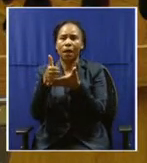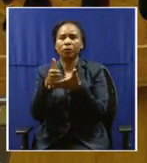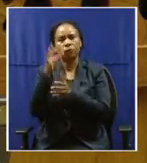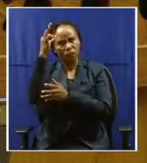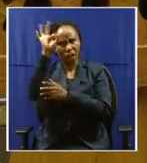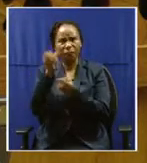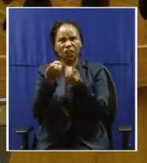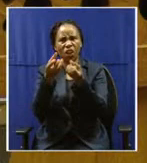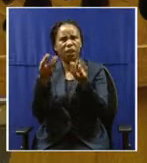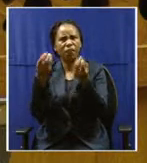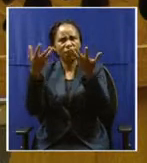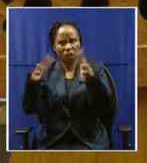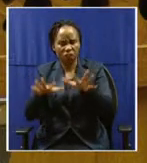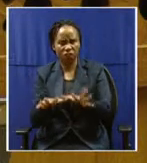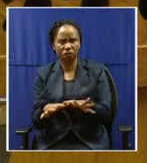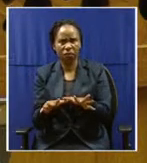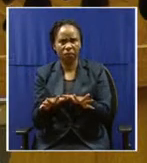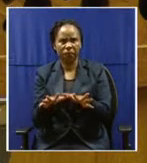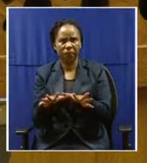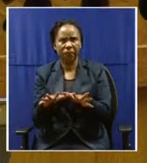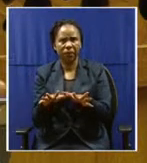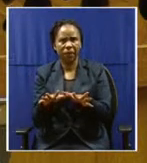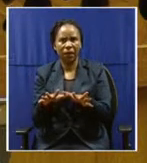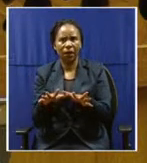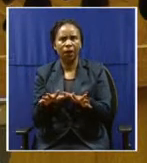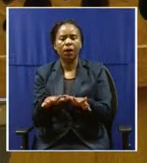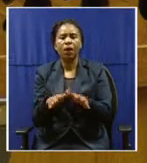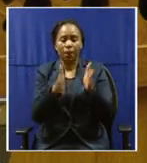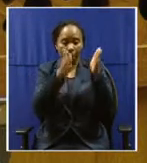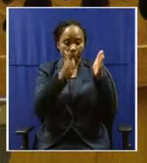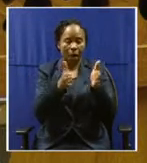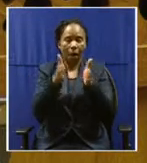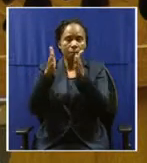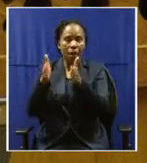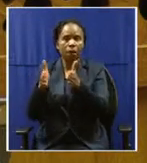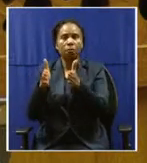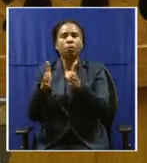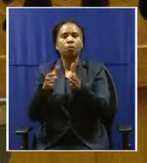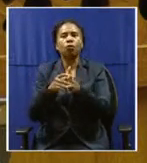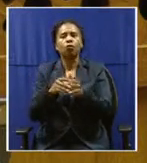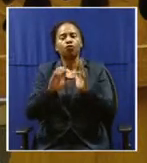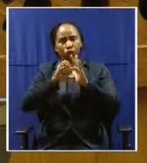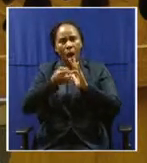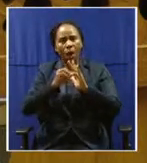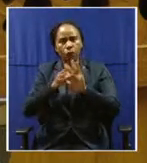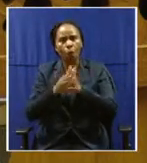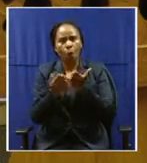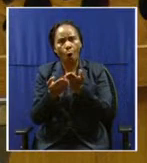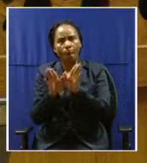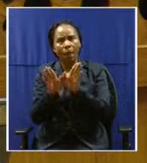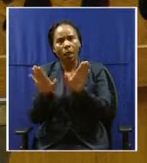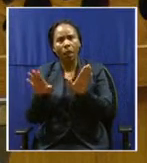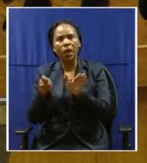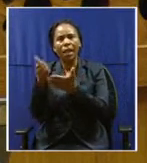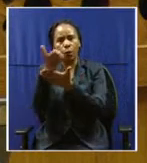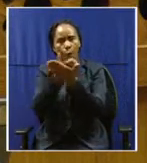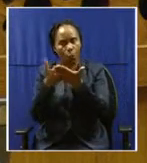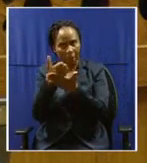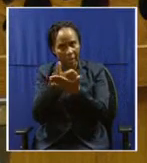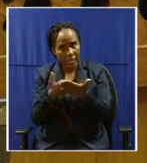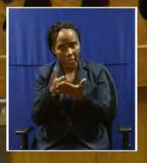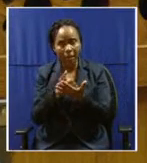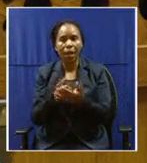we implemented and the phased reopening of the economy, we expect to see a